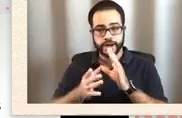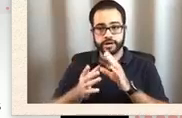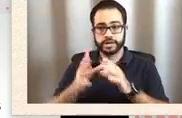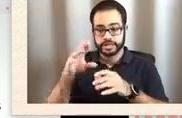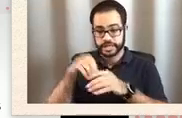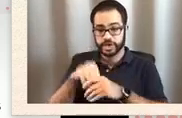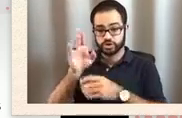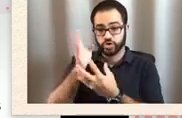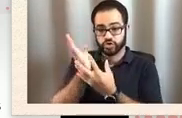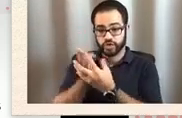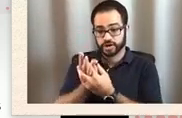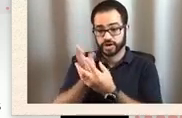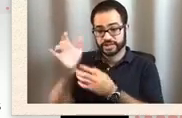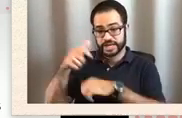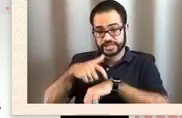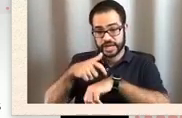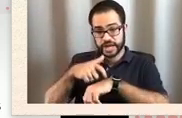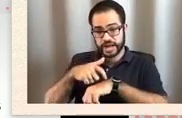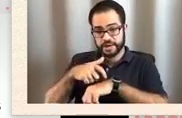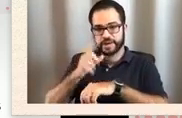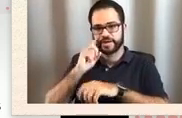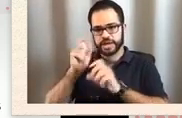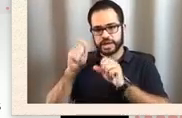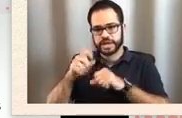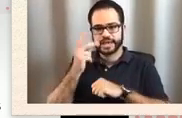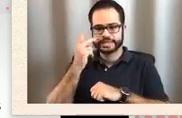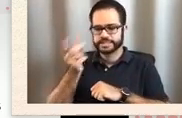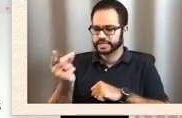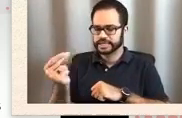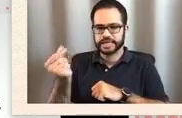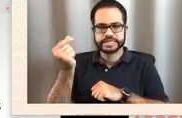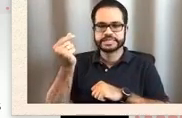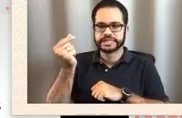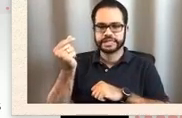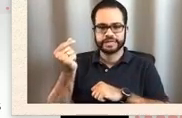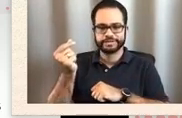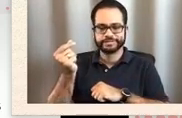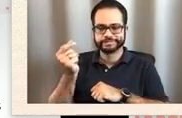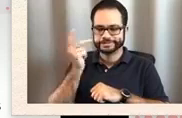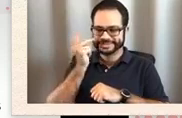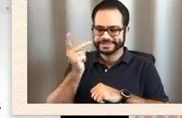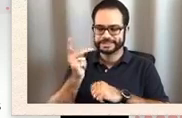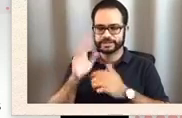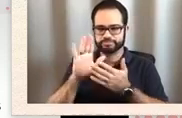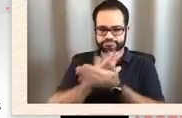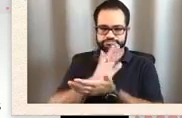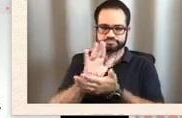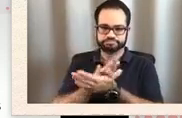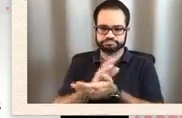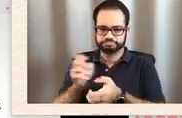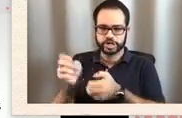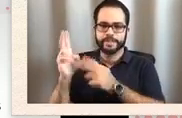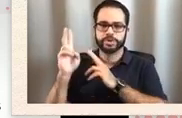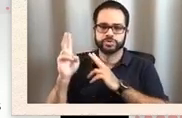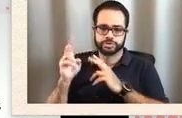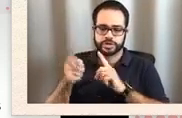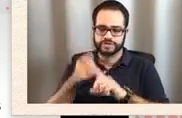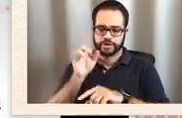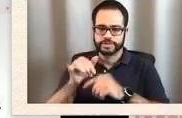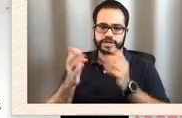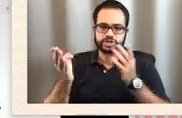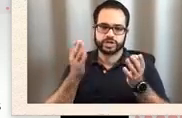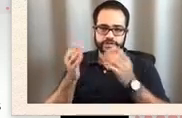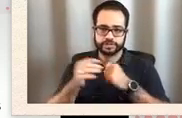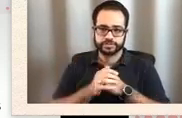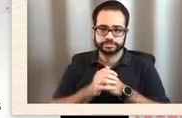that time, they will be able to instantaneously see the documentation of that service. They will be able to